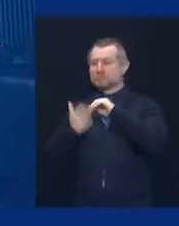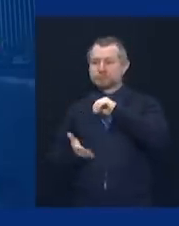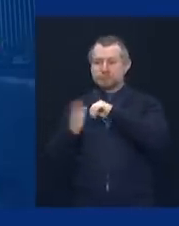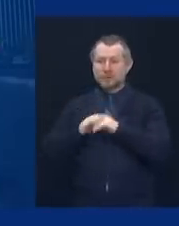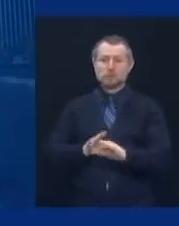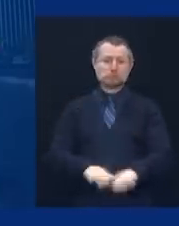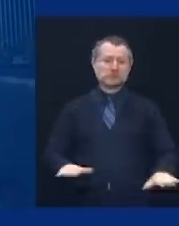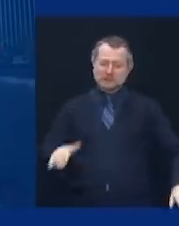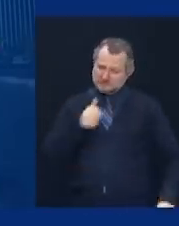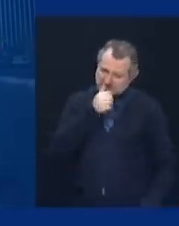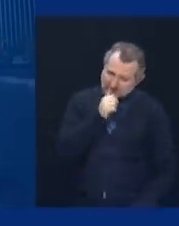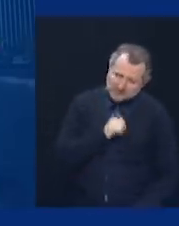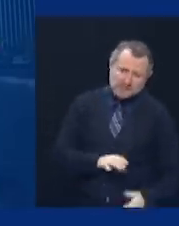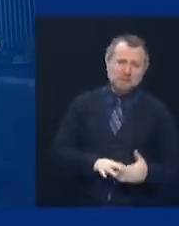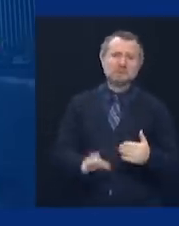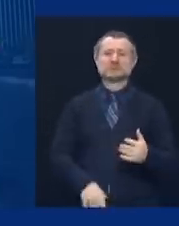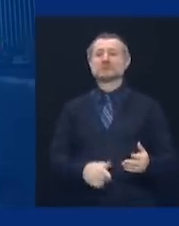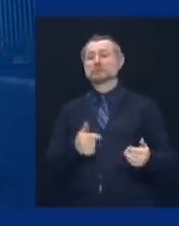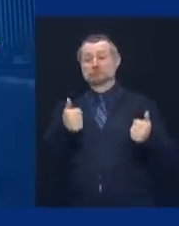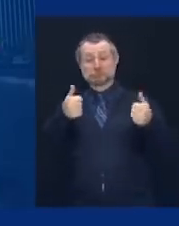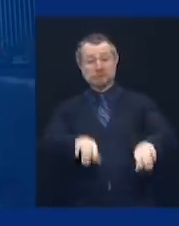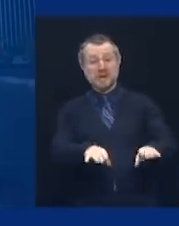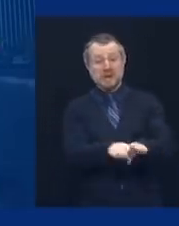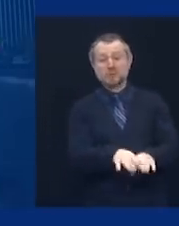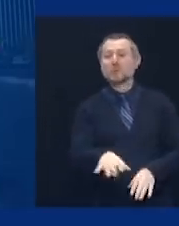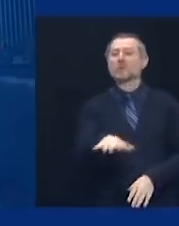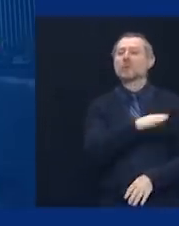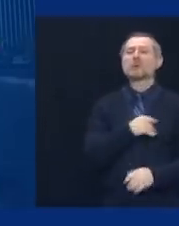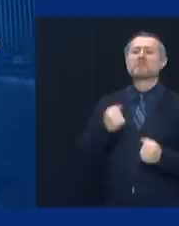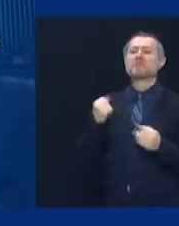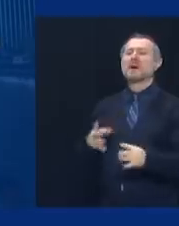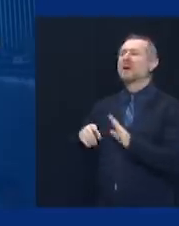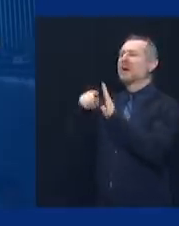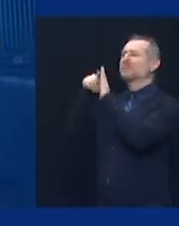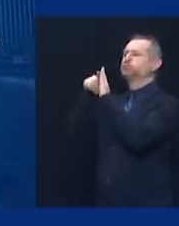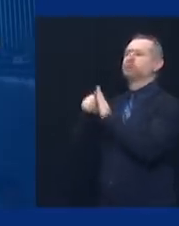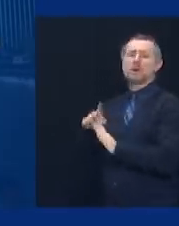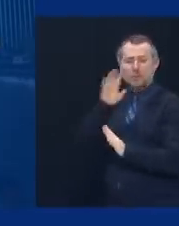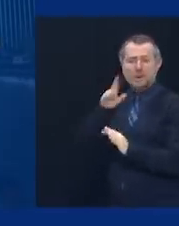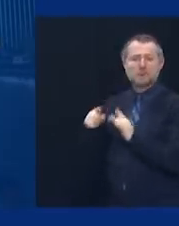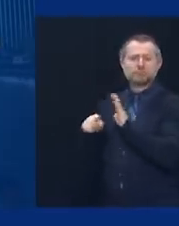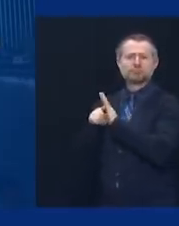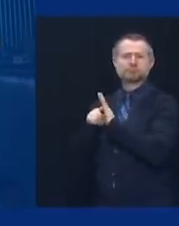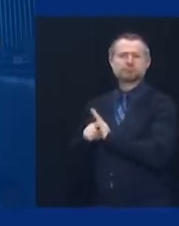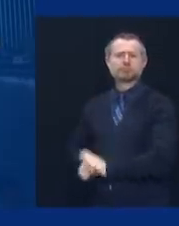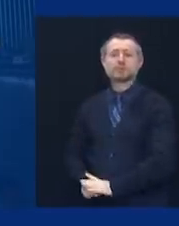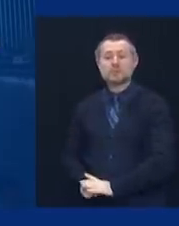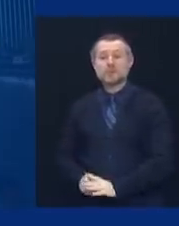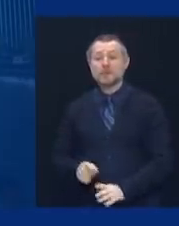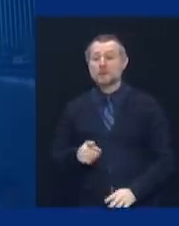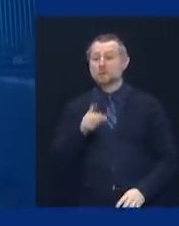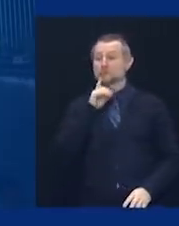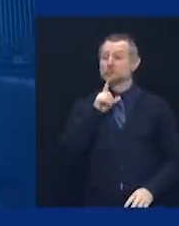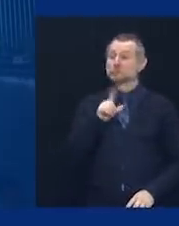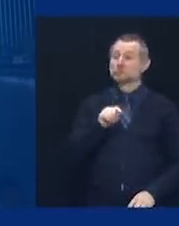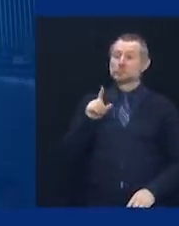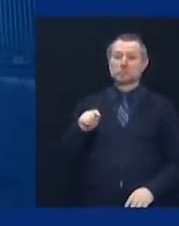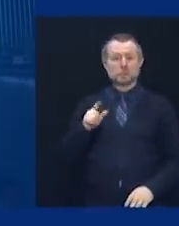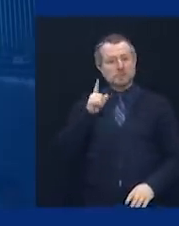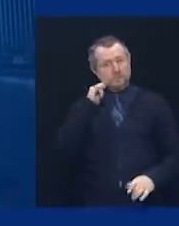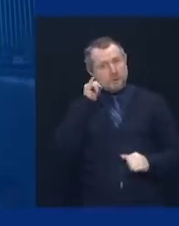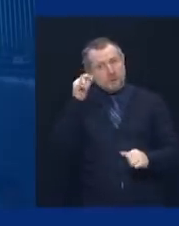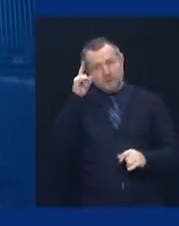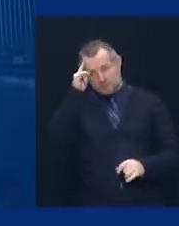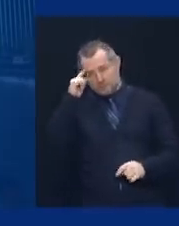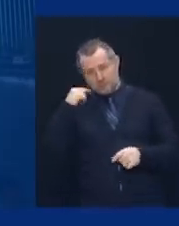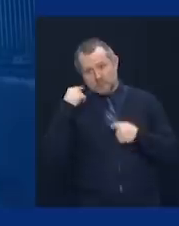Shutdowns have many negative consequences, and this has been a long year. And the last thing anybody wants is a